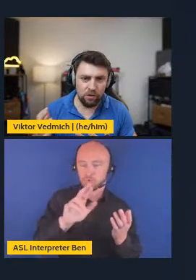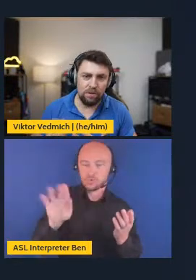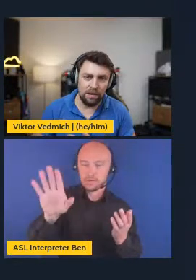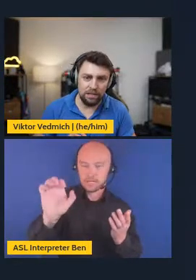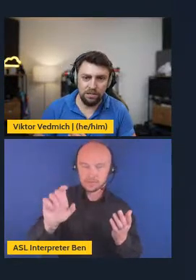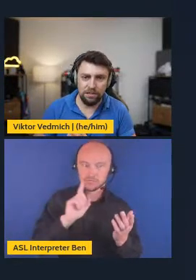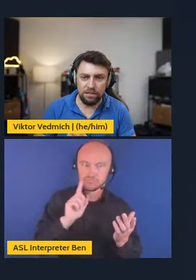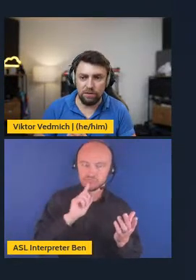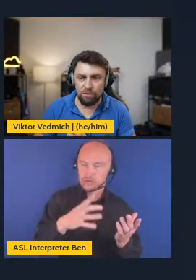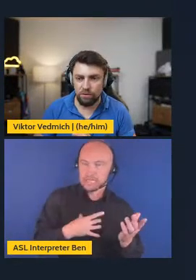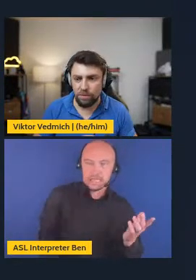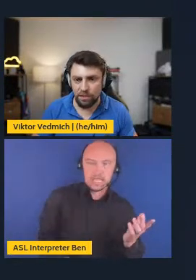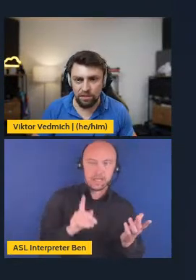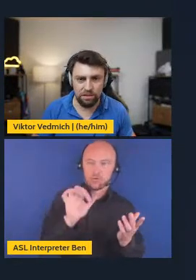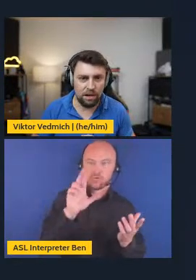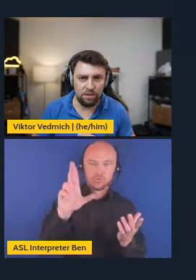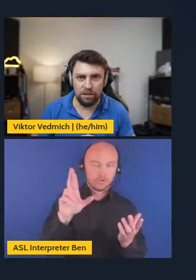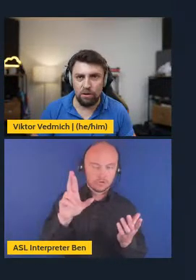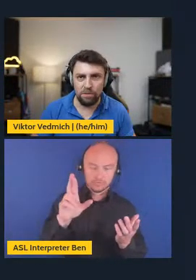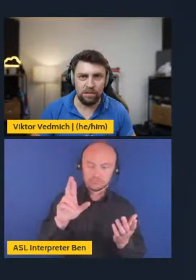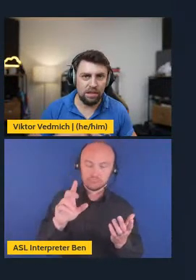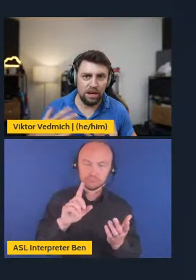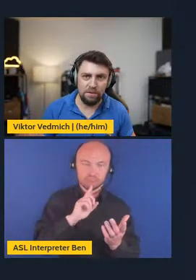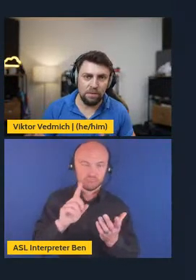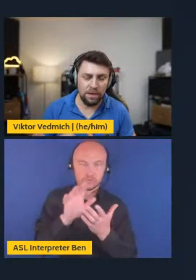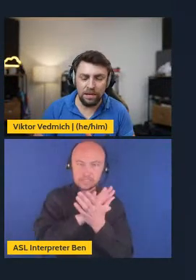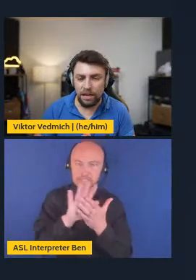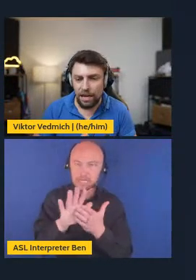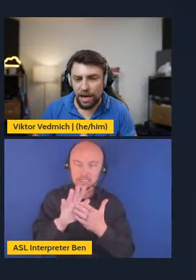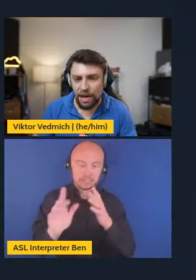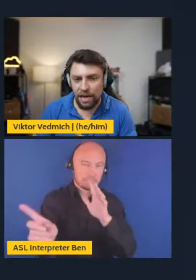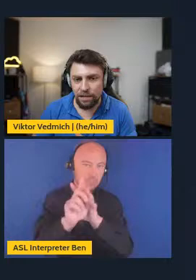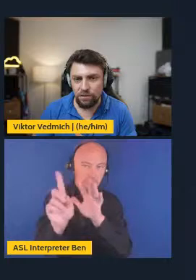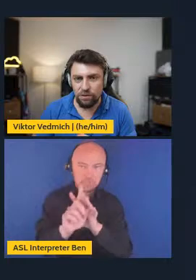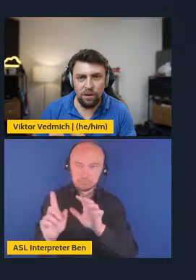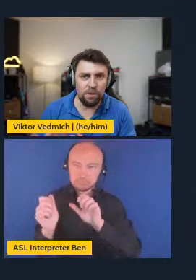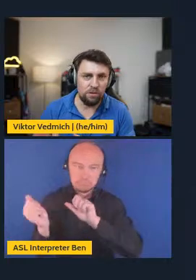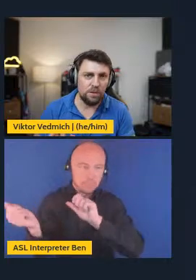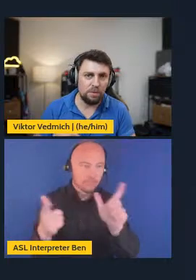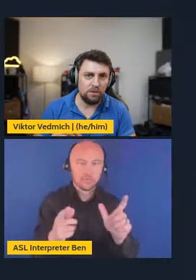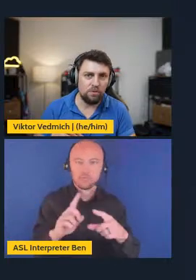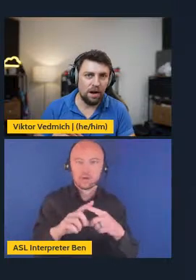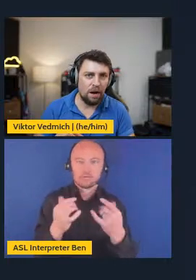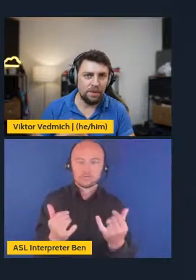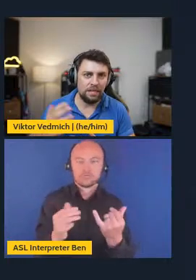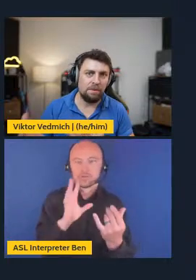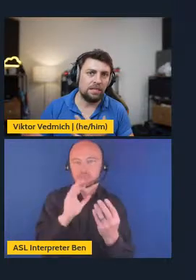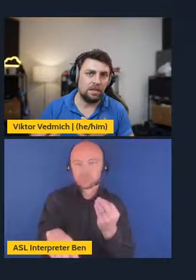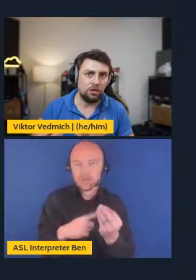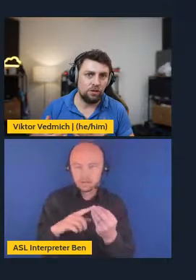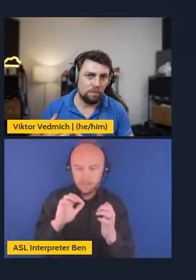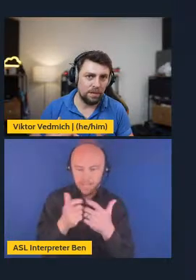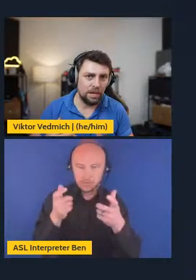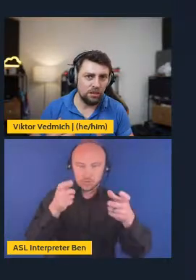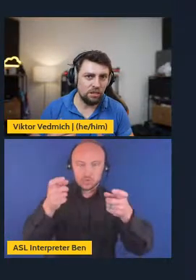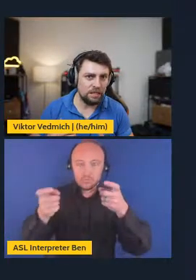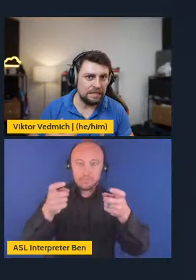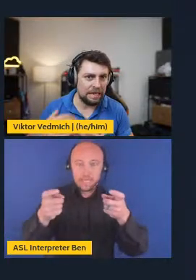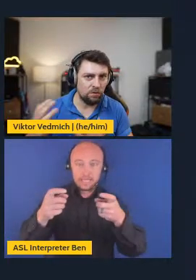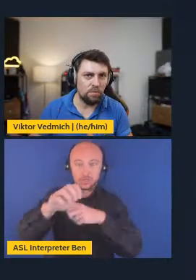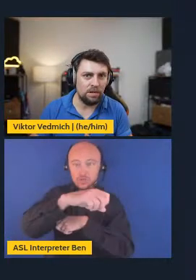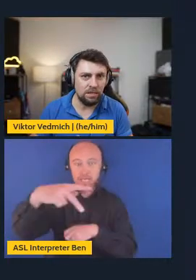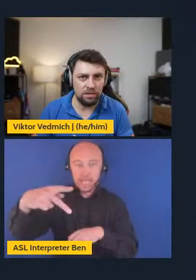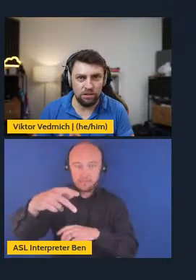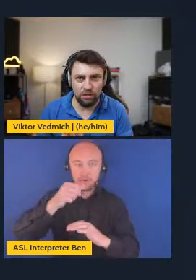like Kubernetes. Kubernetes is currently almost everywhere. And today I want to speak with you how you can manage your application